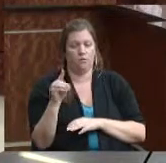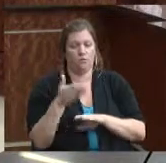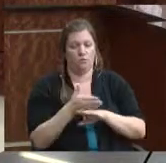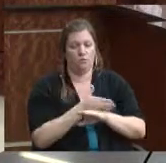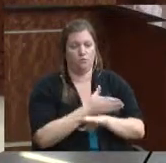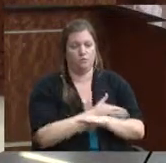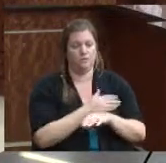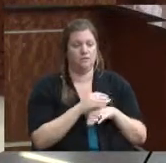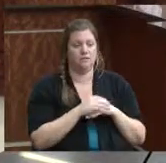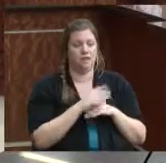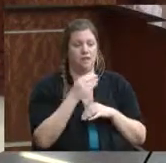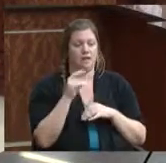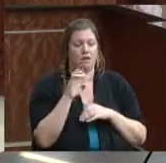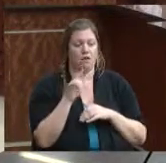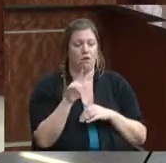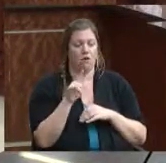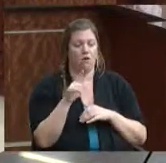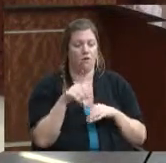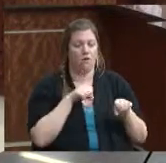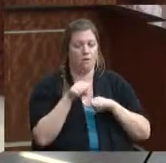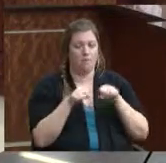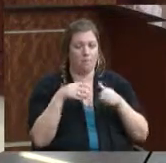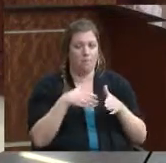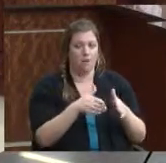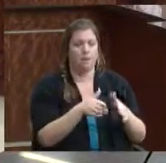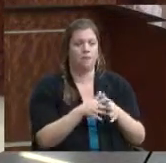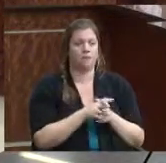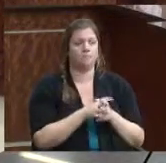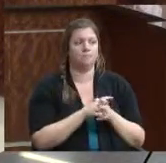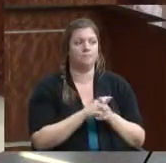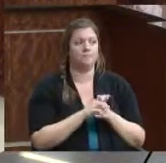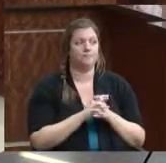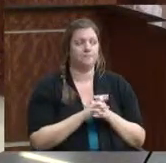improvements, and the Laurel Bikeway,